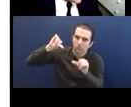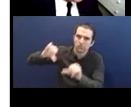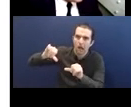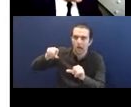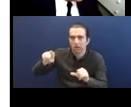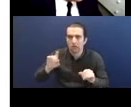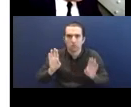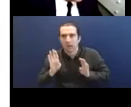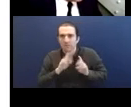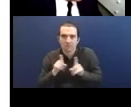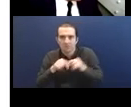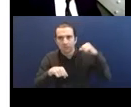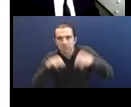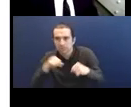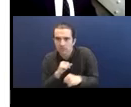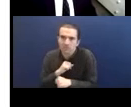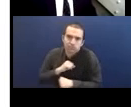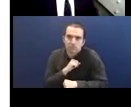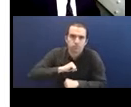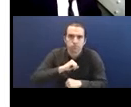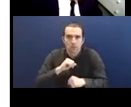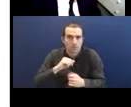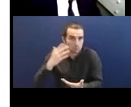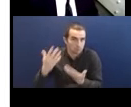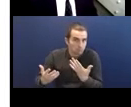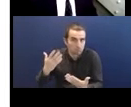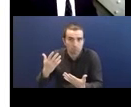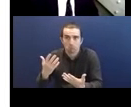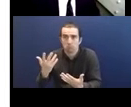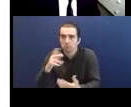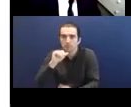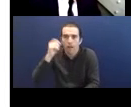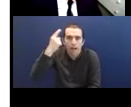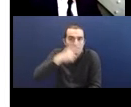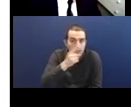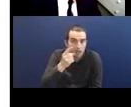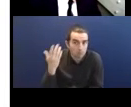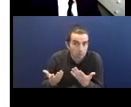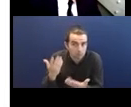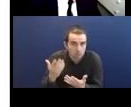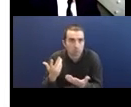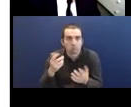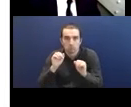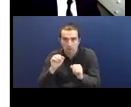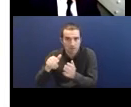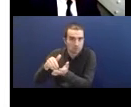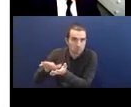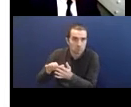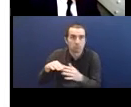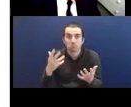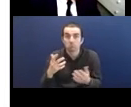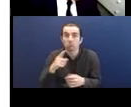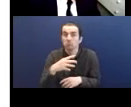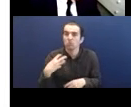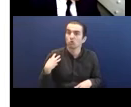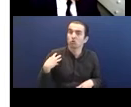to be away from the community very often. They were bullied, abused, and they didn't get much education out of it. And most